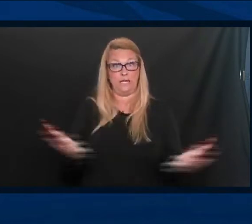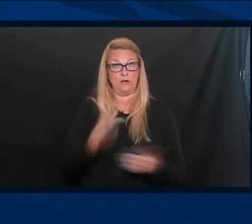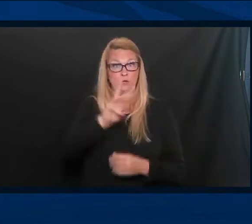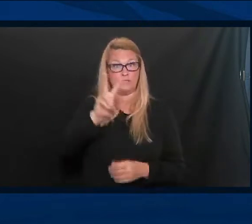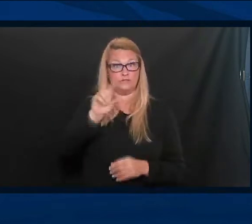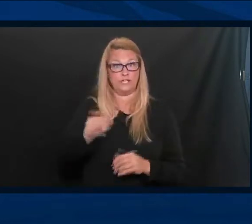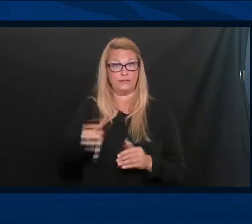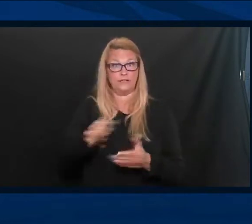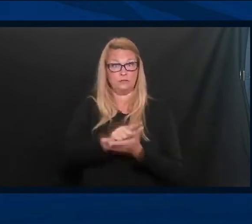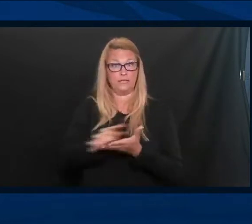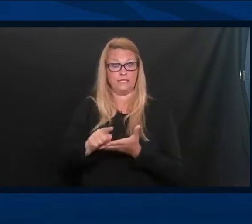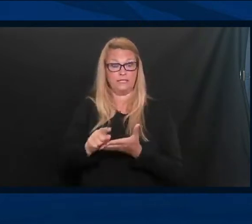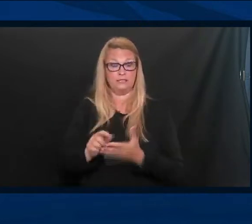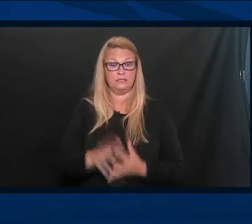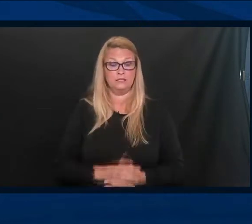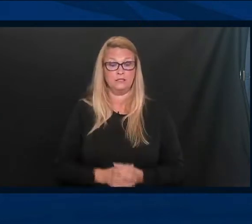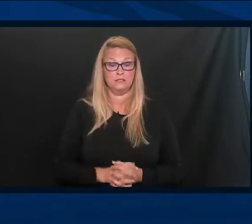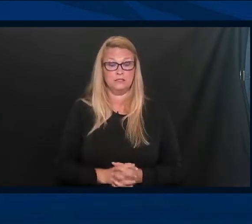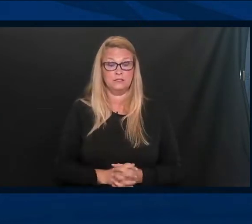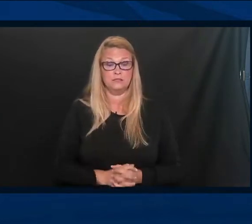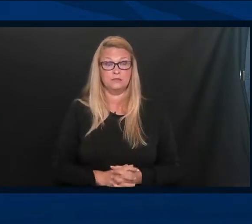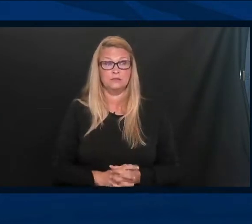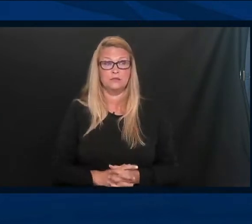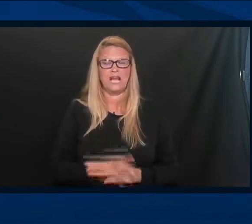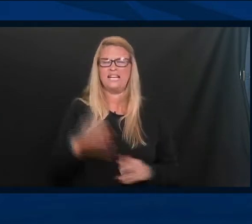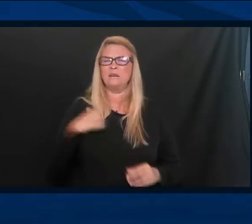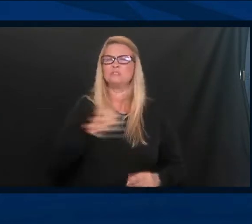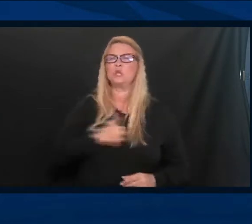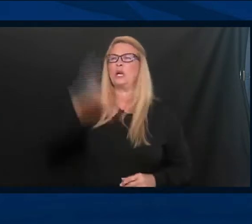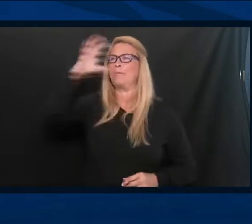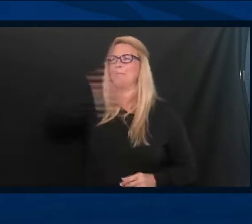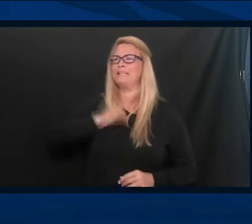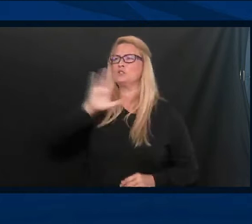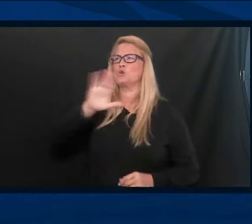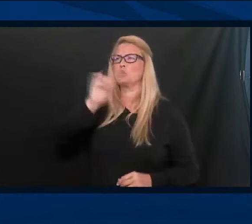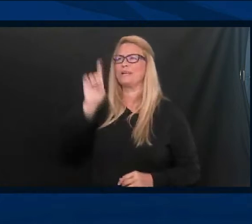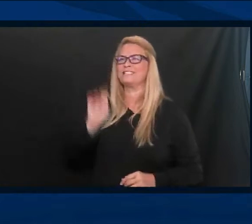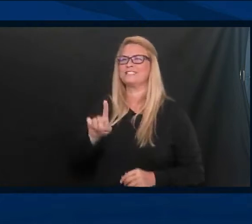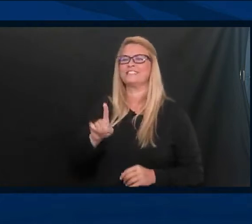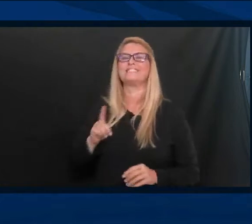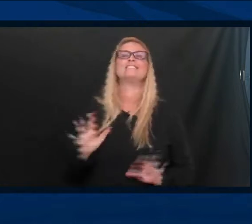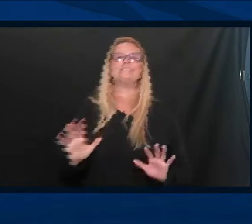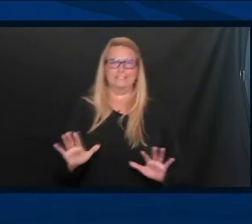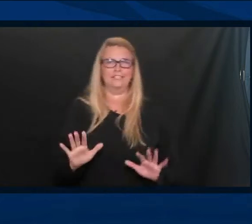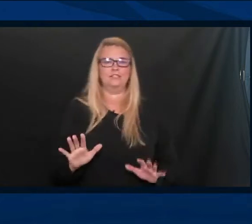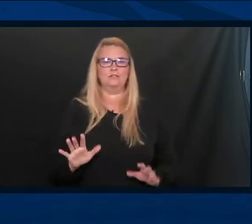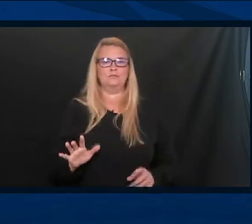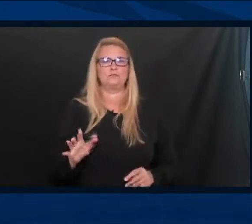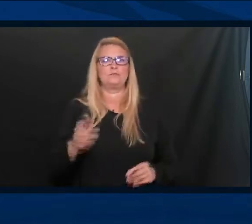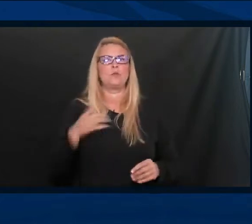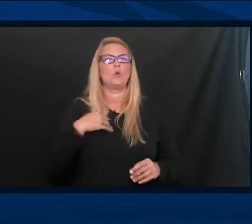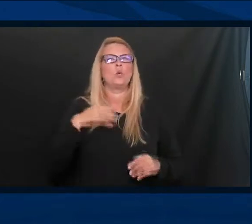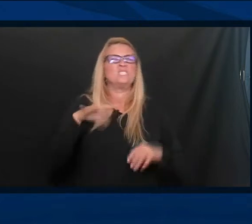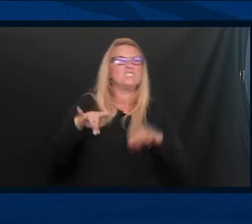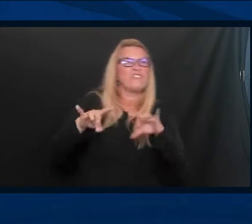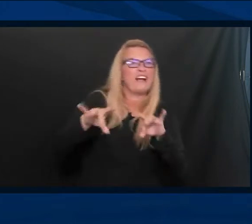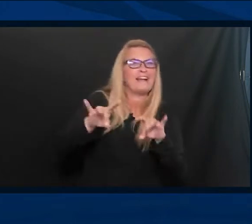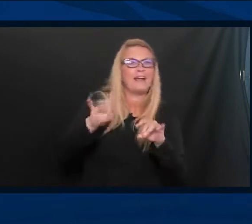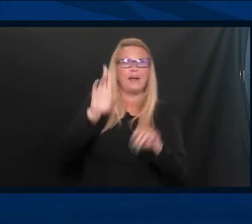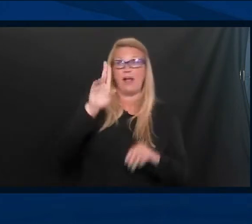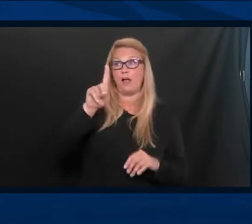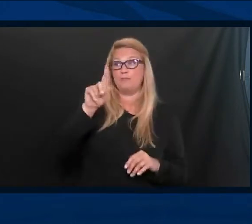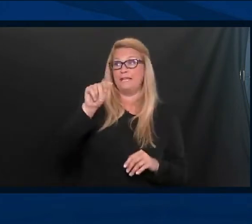Now, Annie, you got to say that again because I didn't quite get all that. I'm sorry. We're just trying to find out if there's an update on